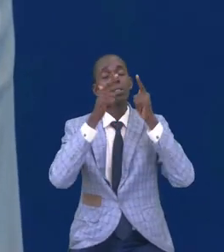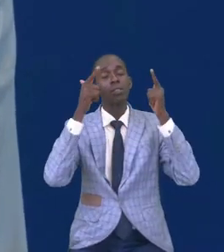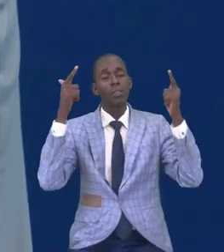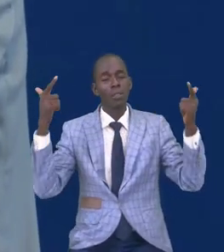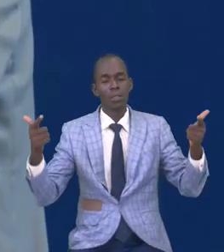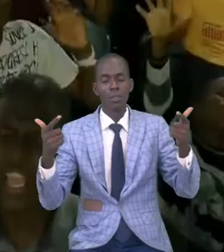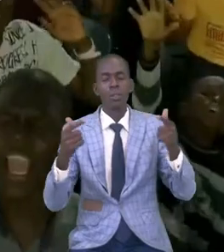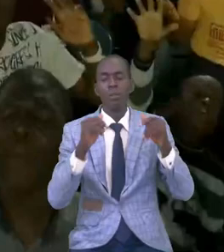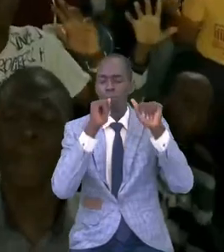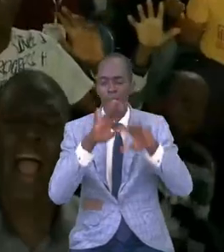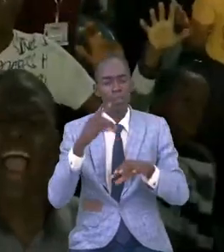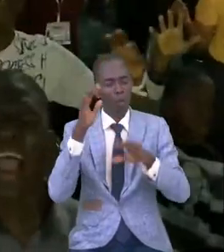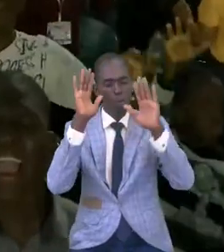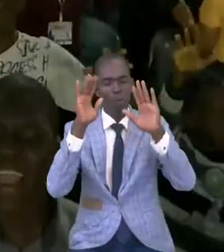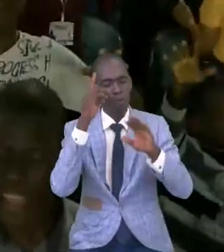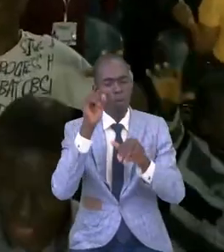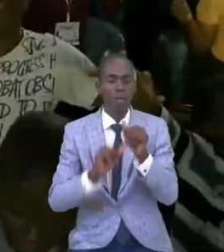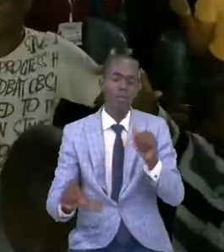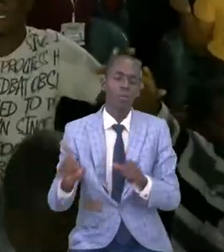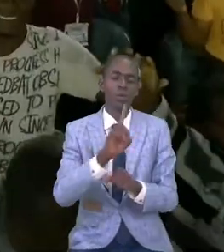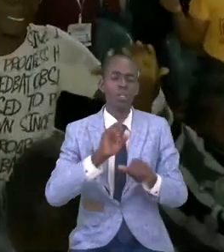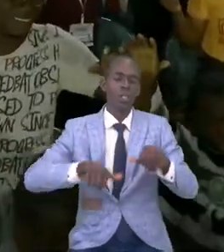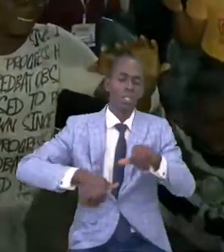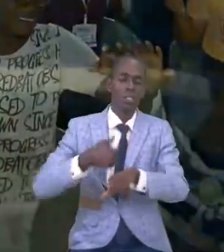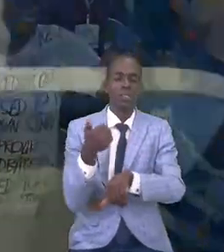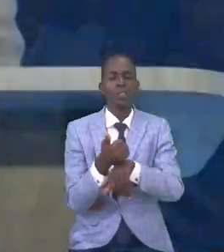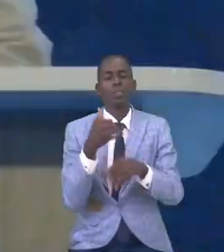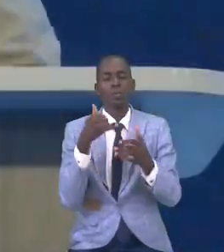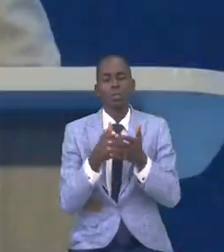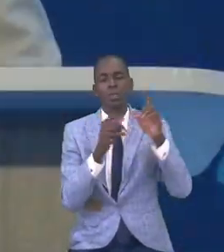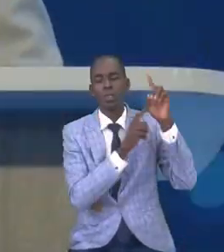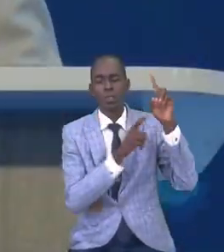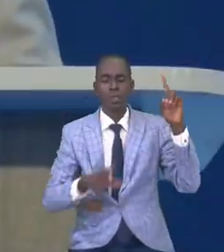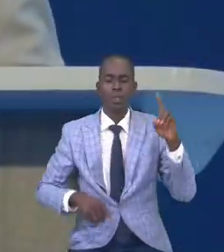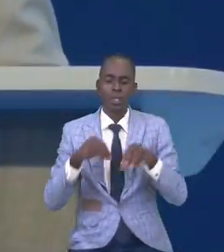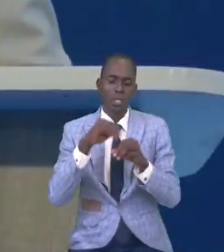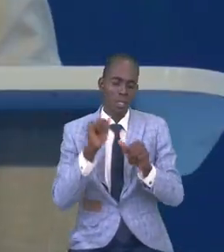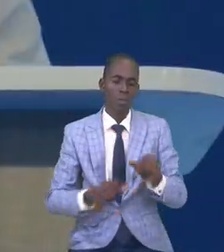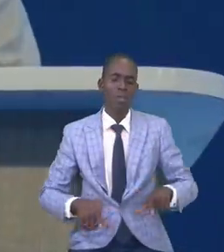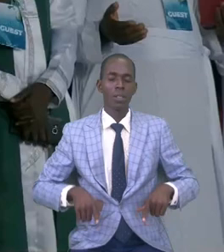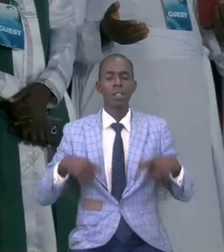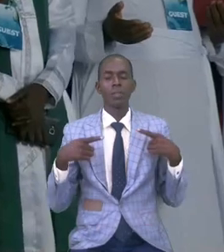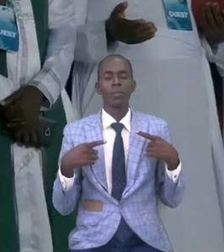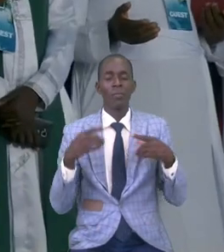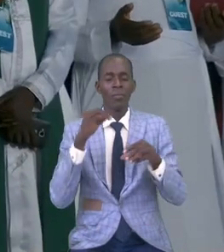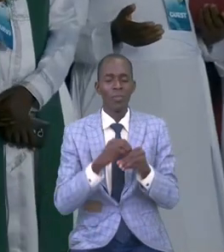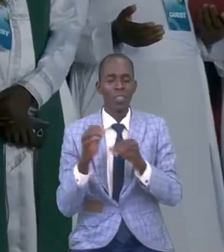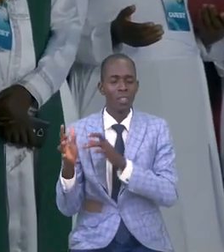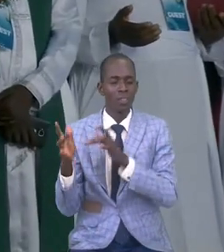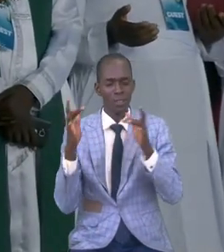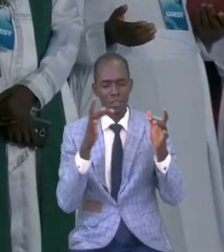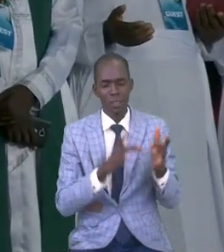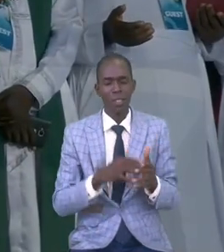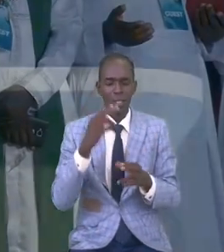for everyone. Amen. Confirm it in every life. Amen. In